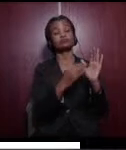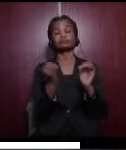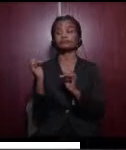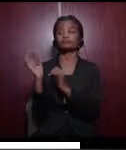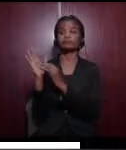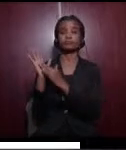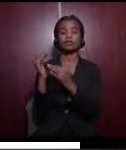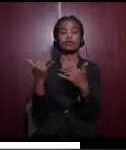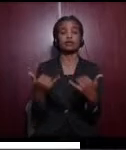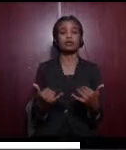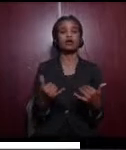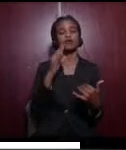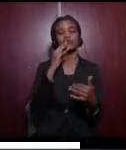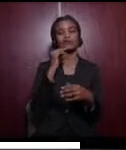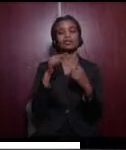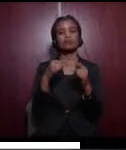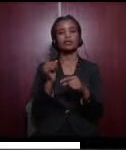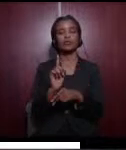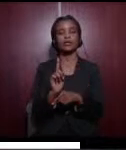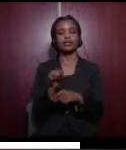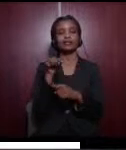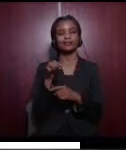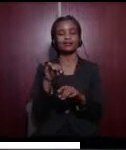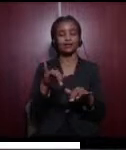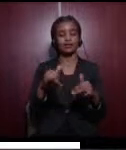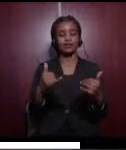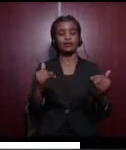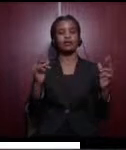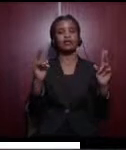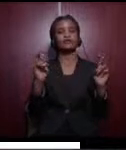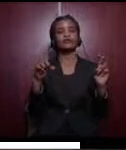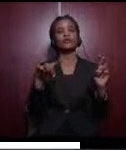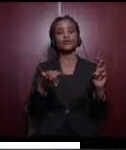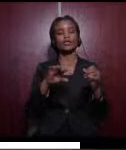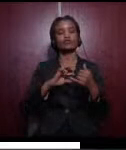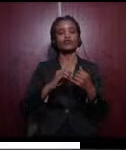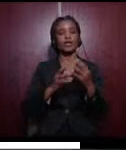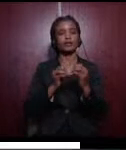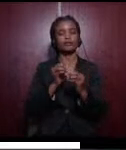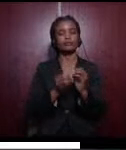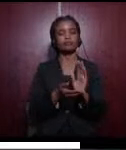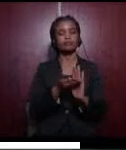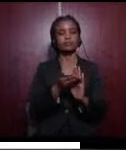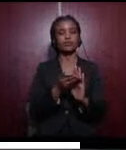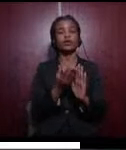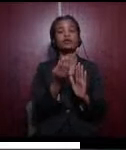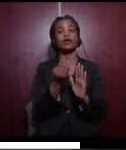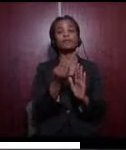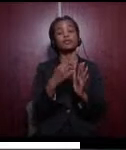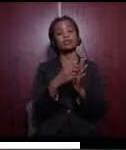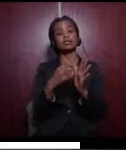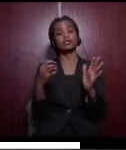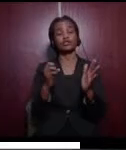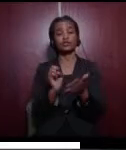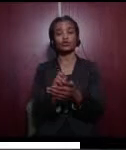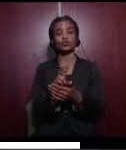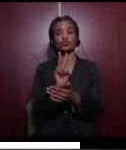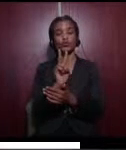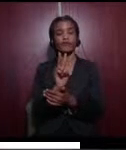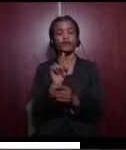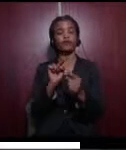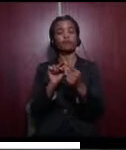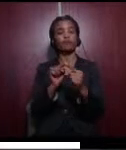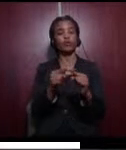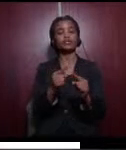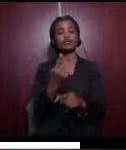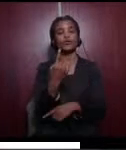current provisions of the Fundraising Act that we are amending. Section 12.1, it talks to minister as